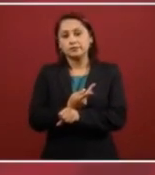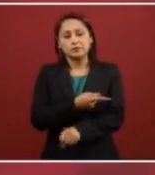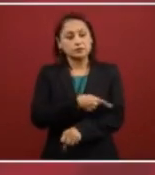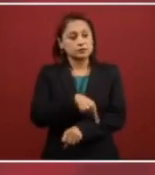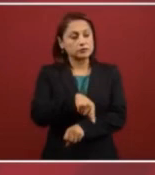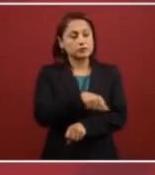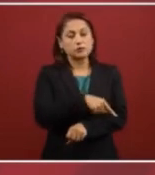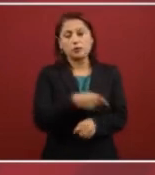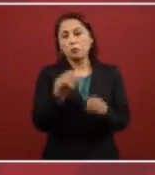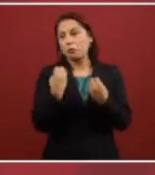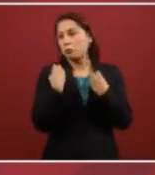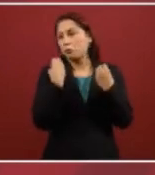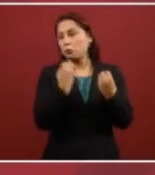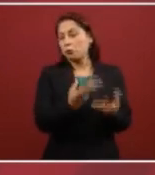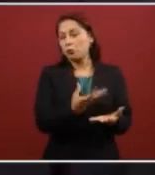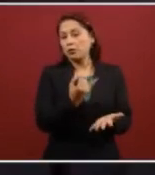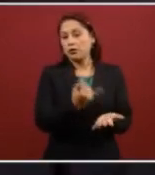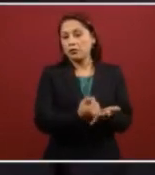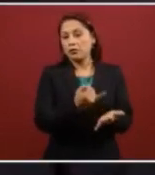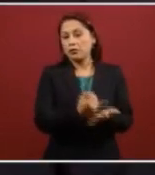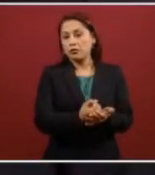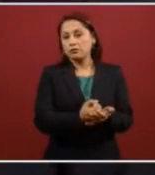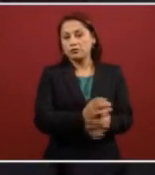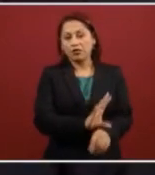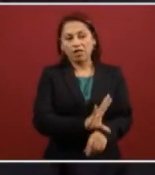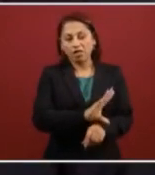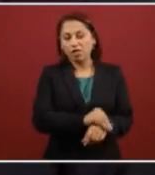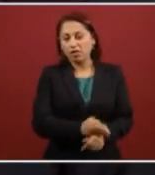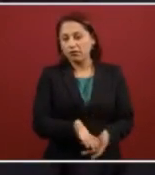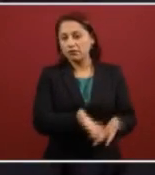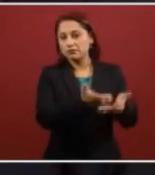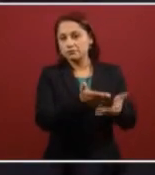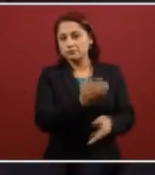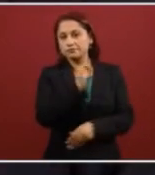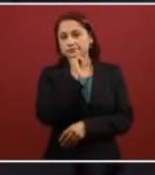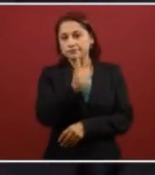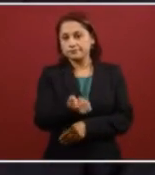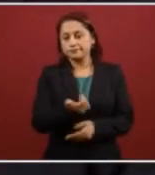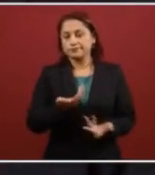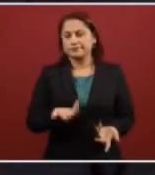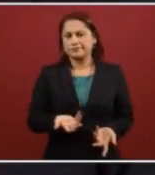privilegios they were giving fiscales. Privileges to fiscal privileges era,